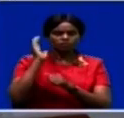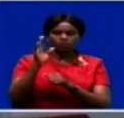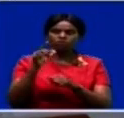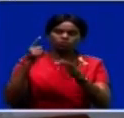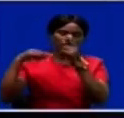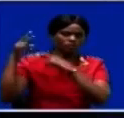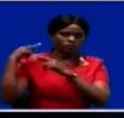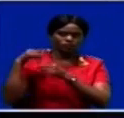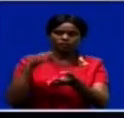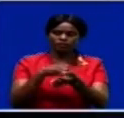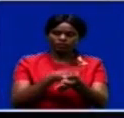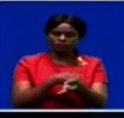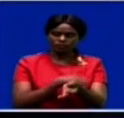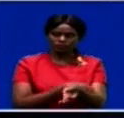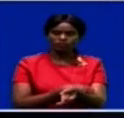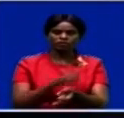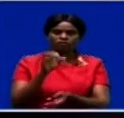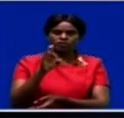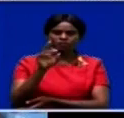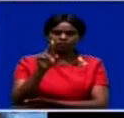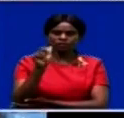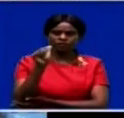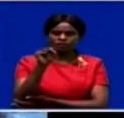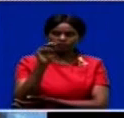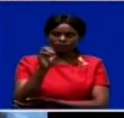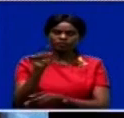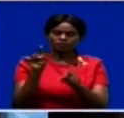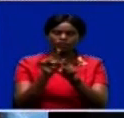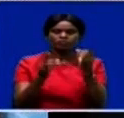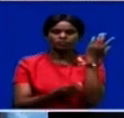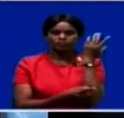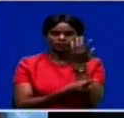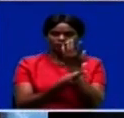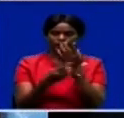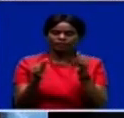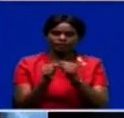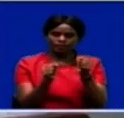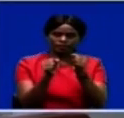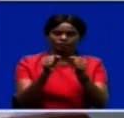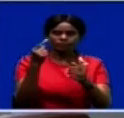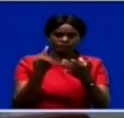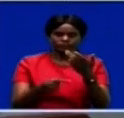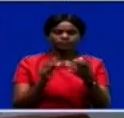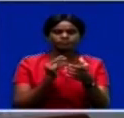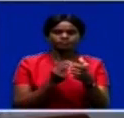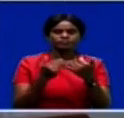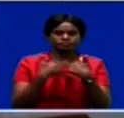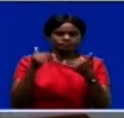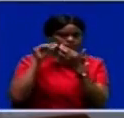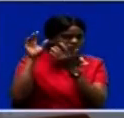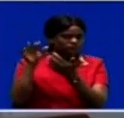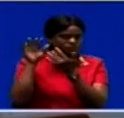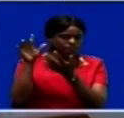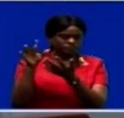our examination frameworks and develop a system that meets the expectations